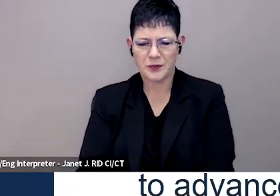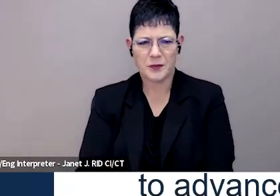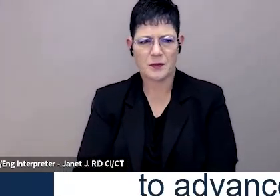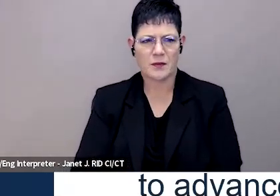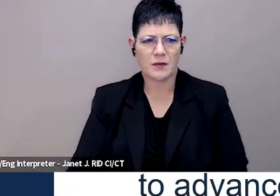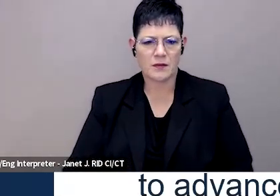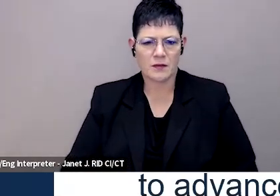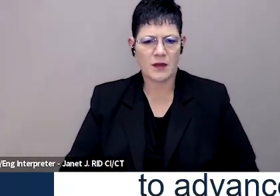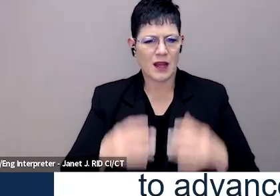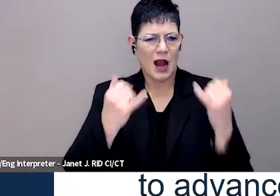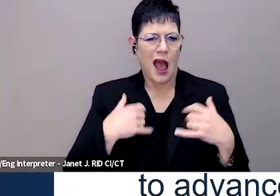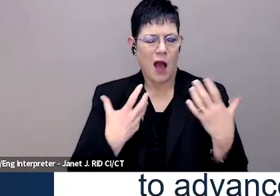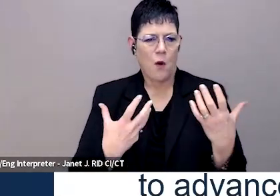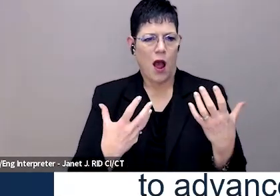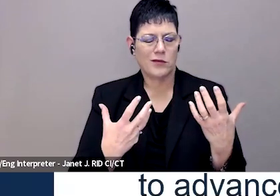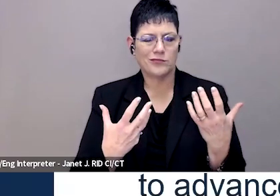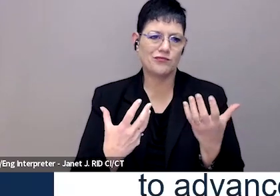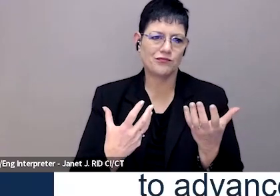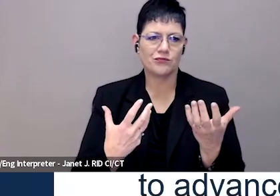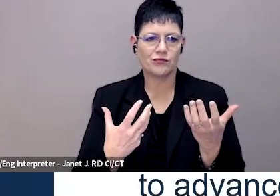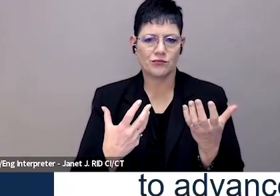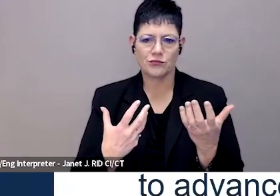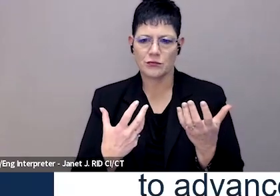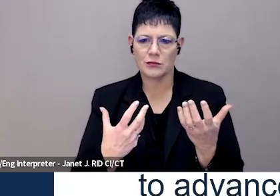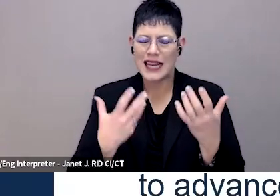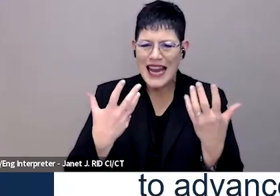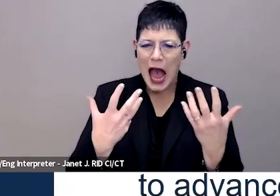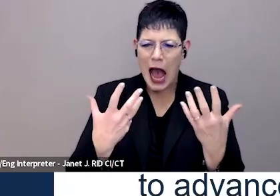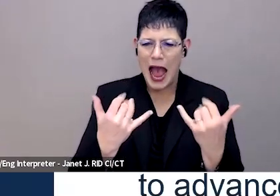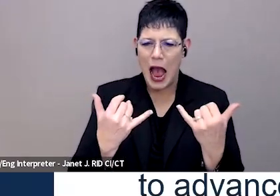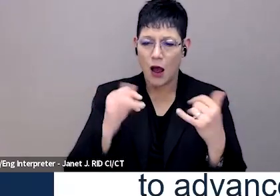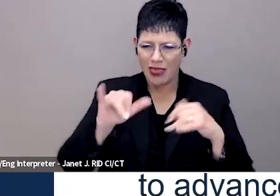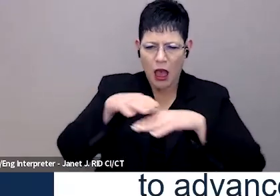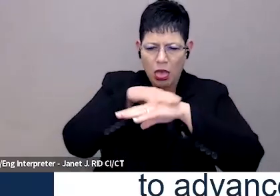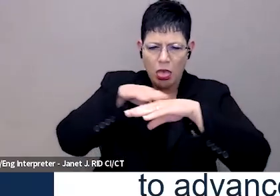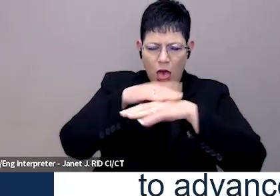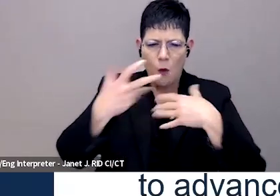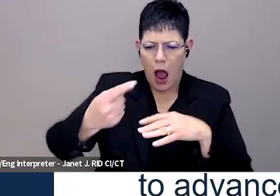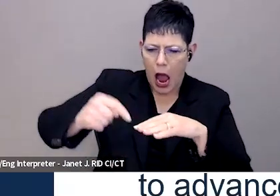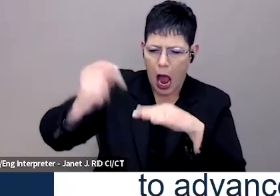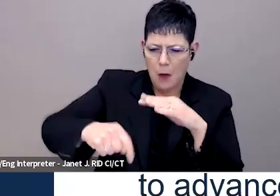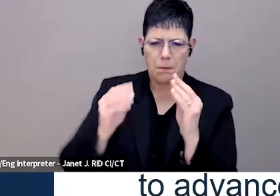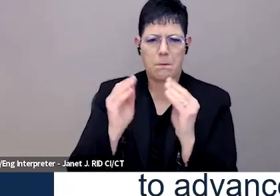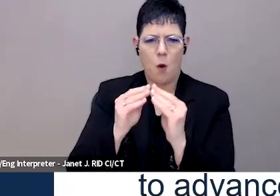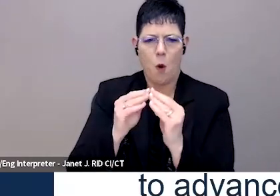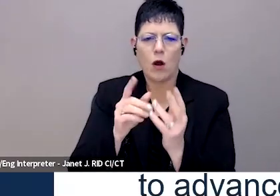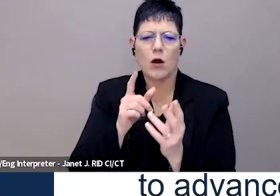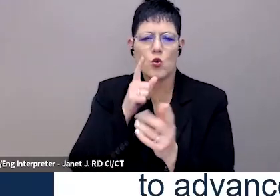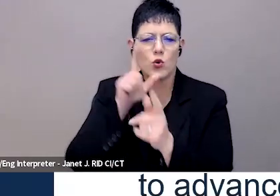And now I want to take this a little bit deeper into specific